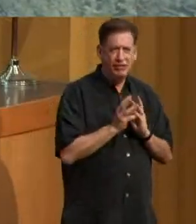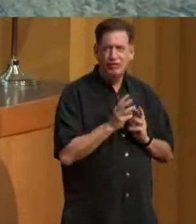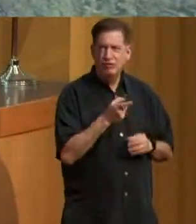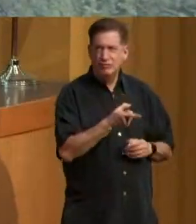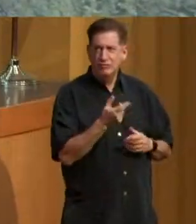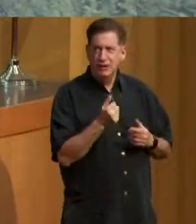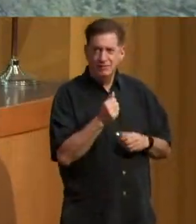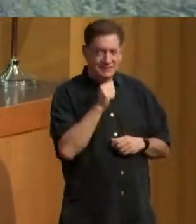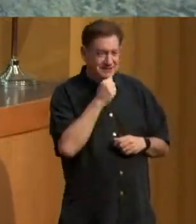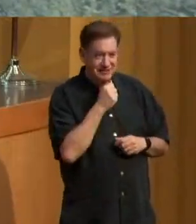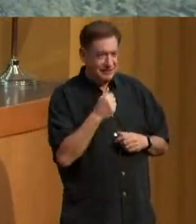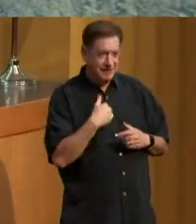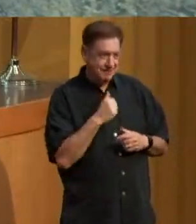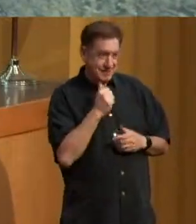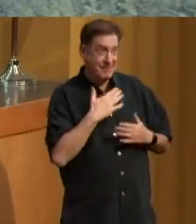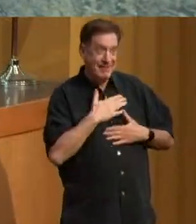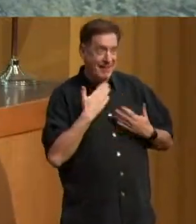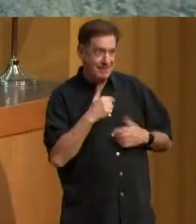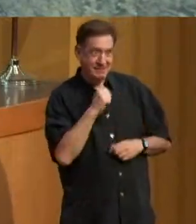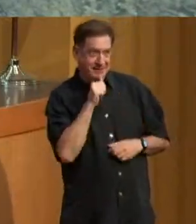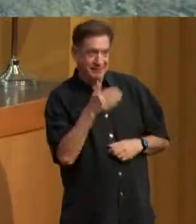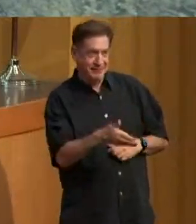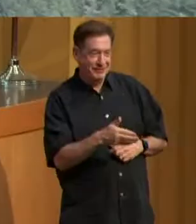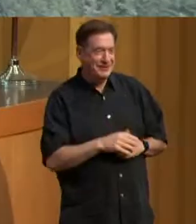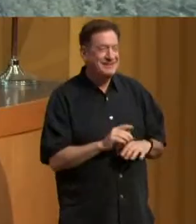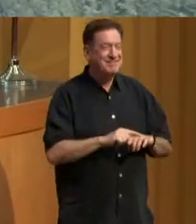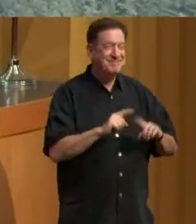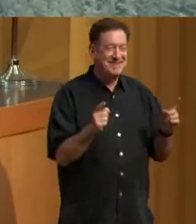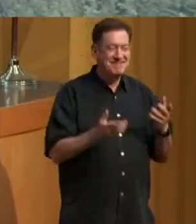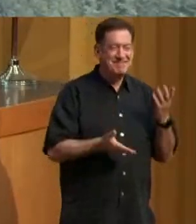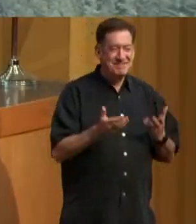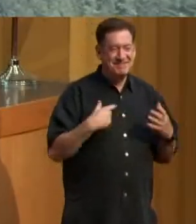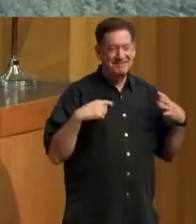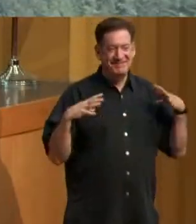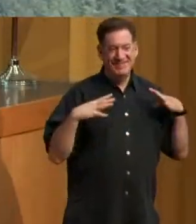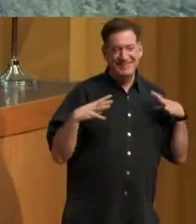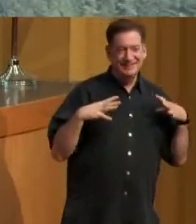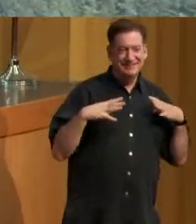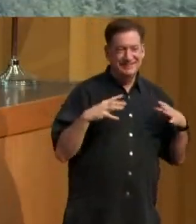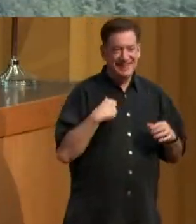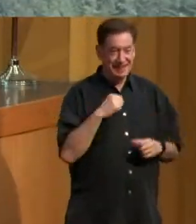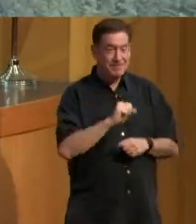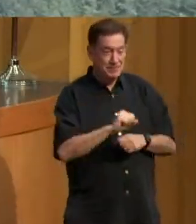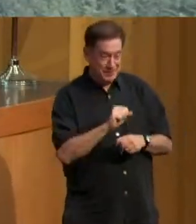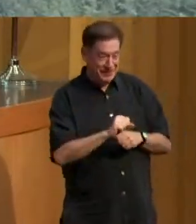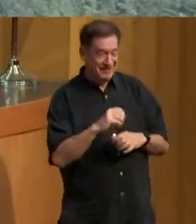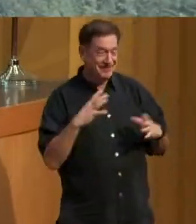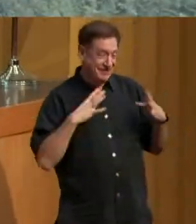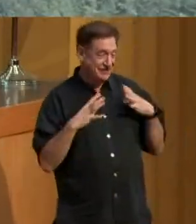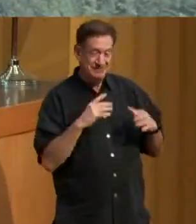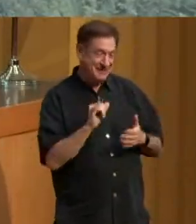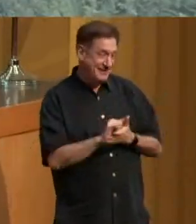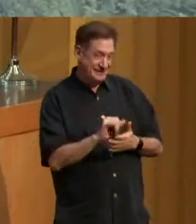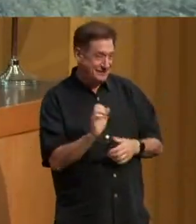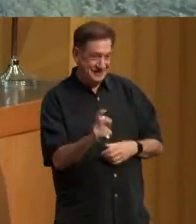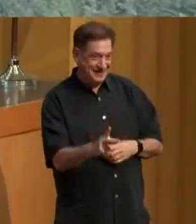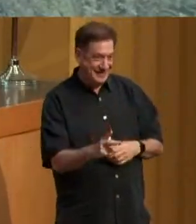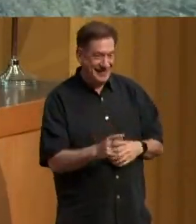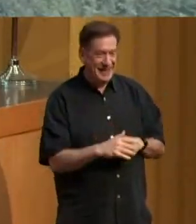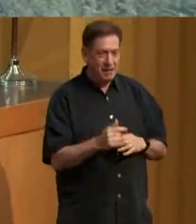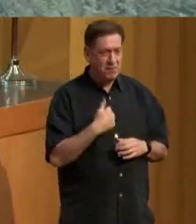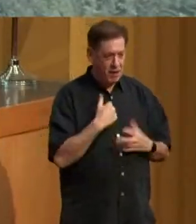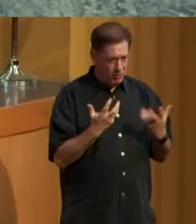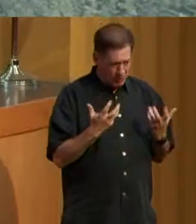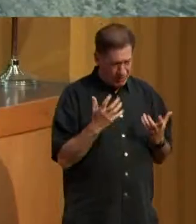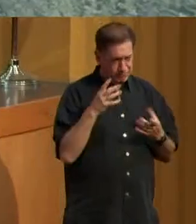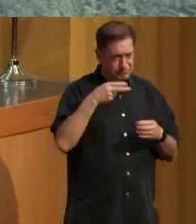horribly, and that's why I'm not there. Mainly because I'm on vacation, and I'm working during vacation, but that's okay. I want to be